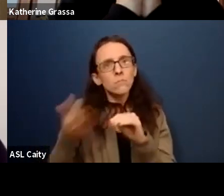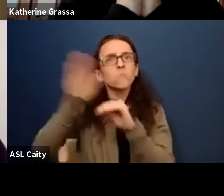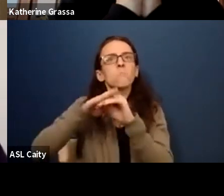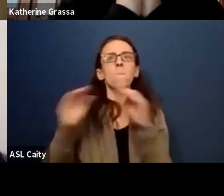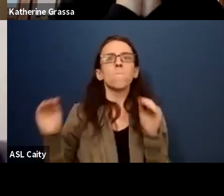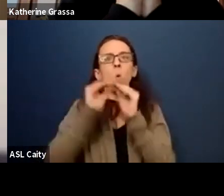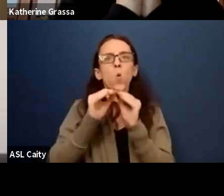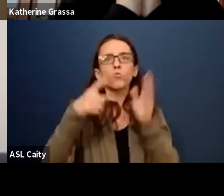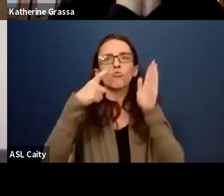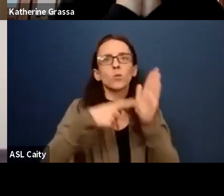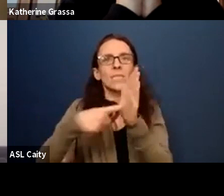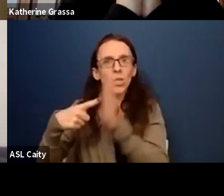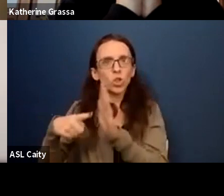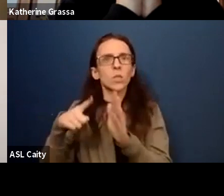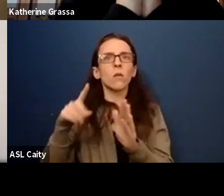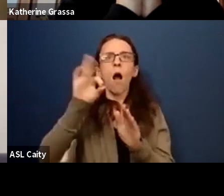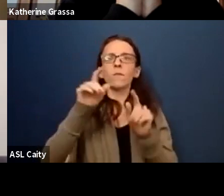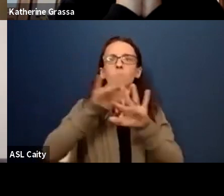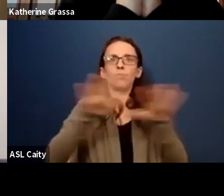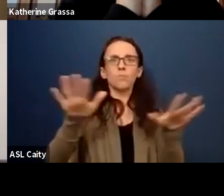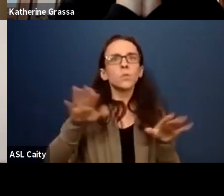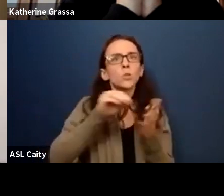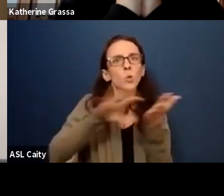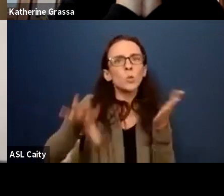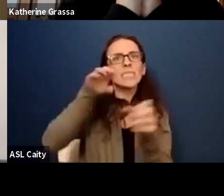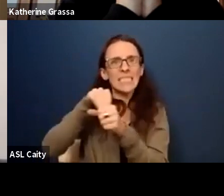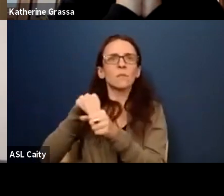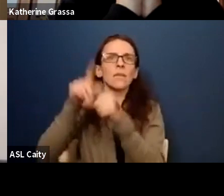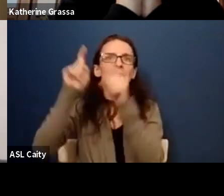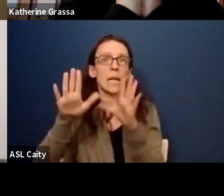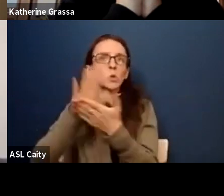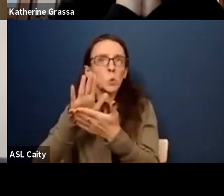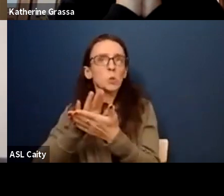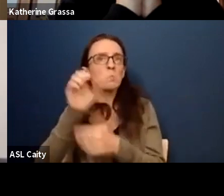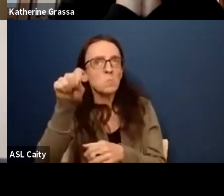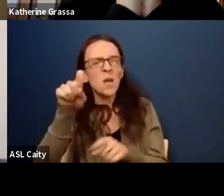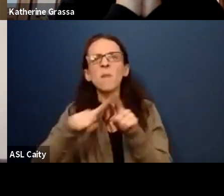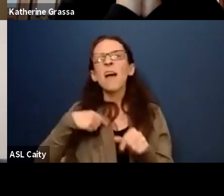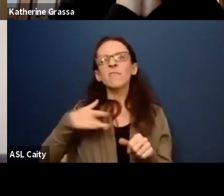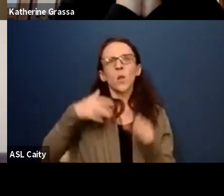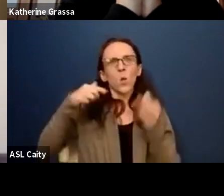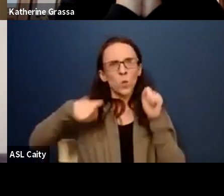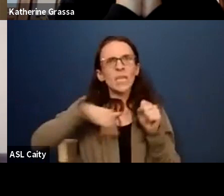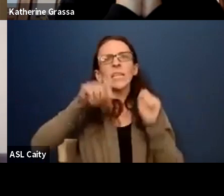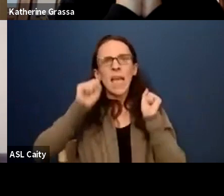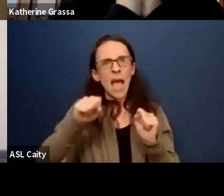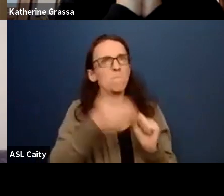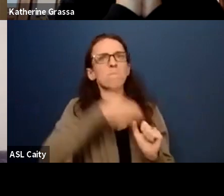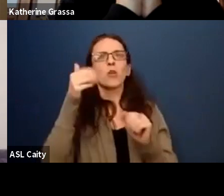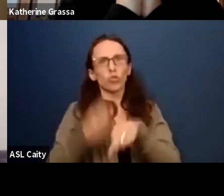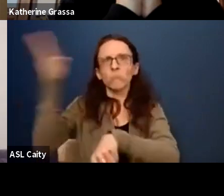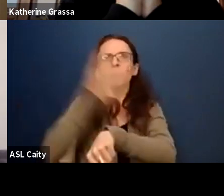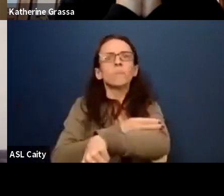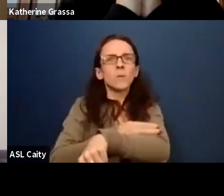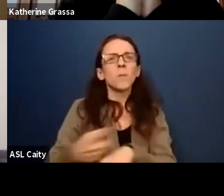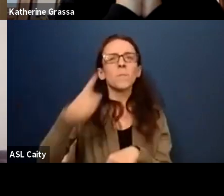representation in exam schools in many ways. But I think we could do even better, because diverse is